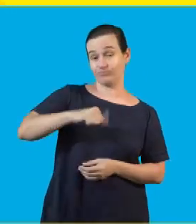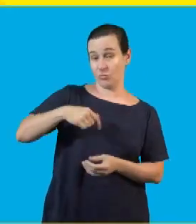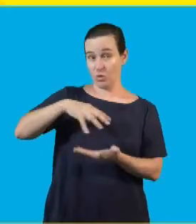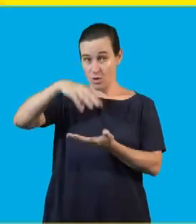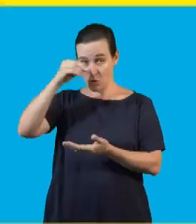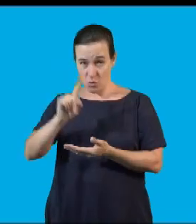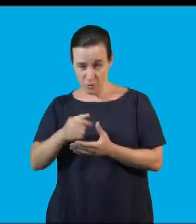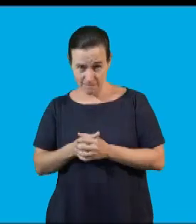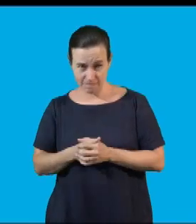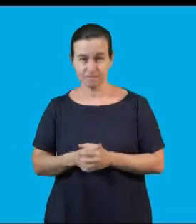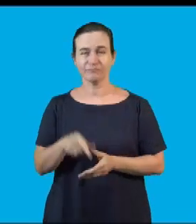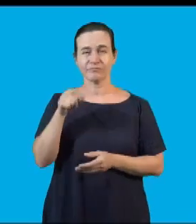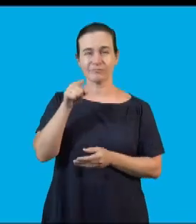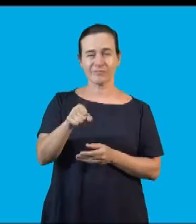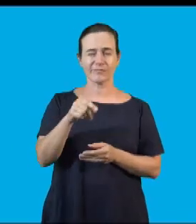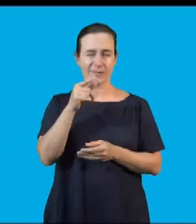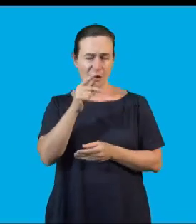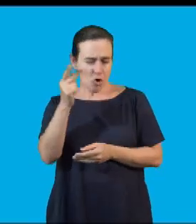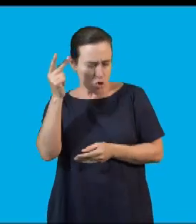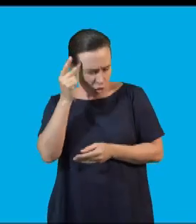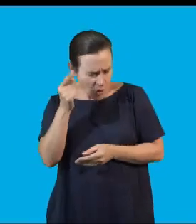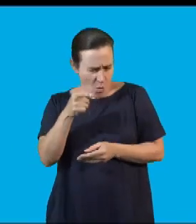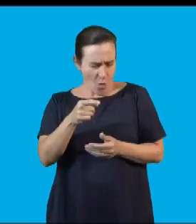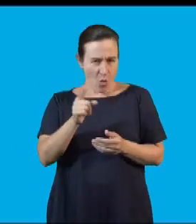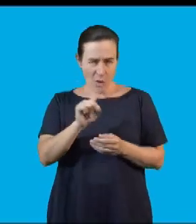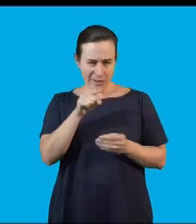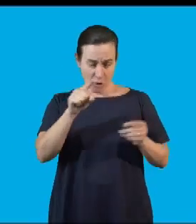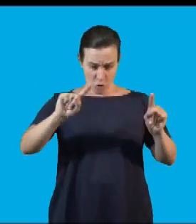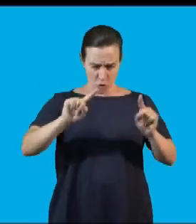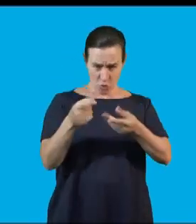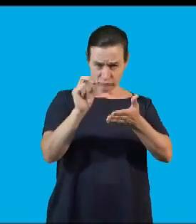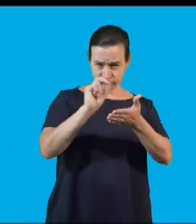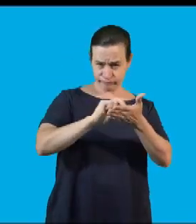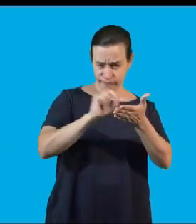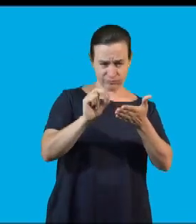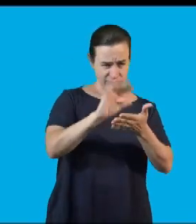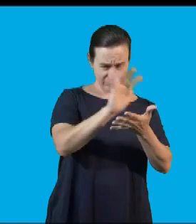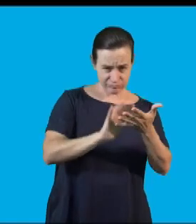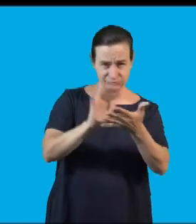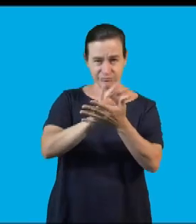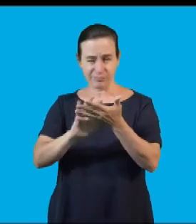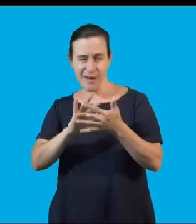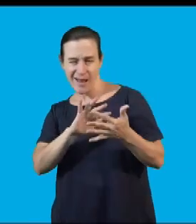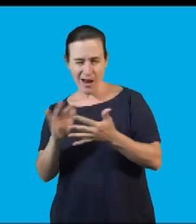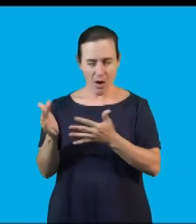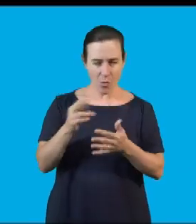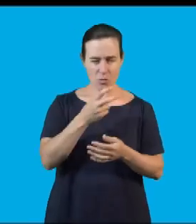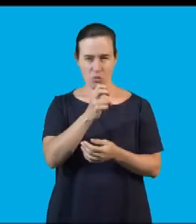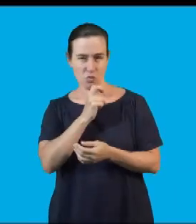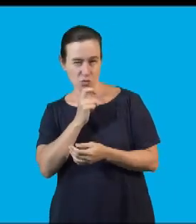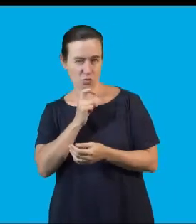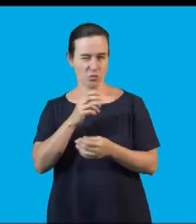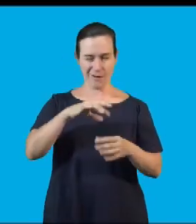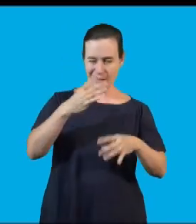map is the knowledge of shorter transactional and how to approach each type of text.